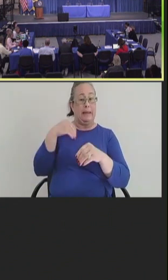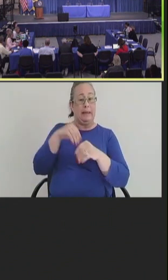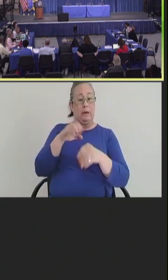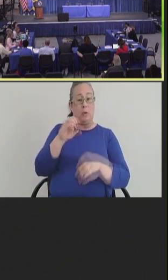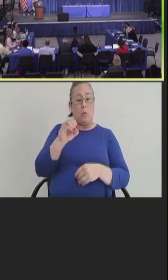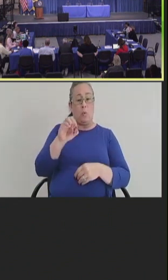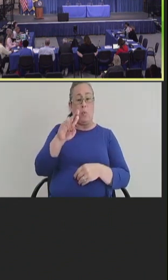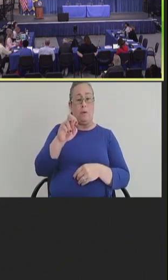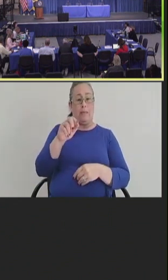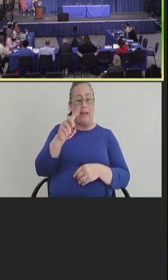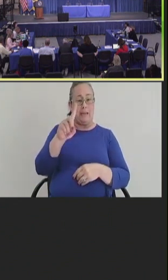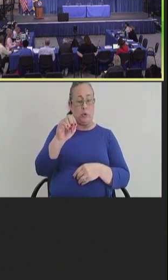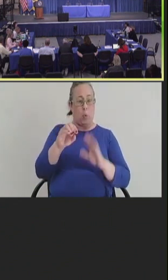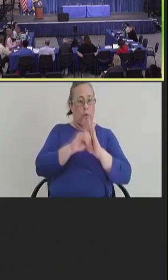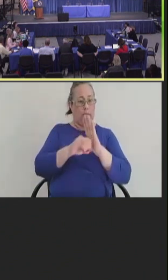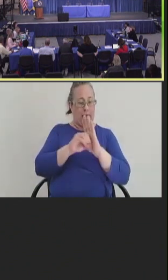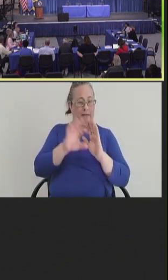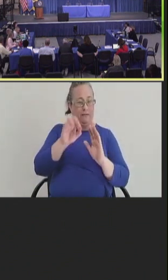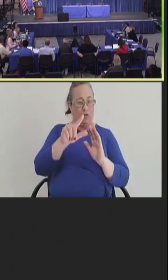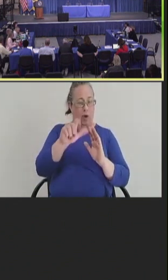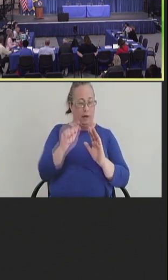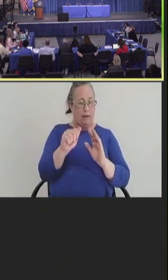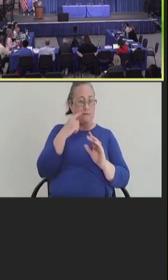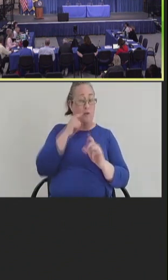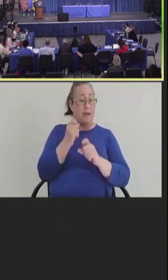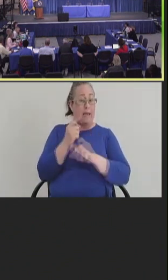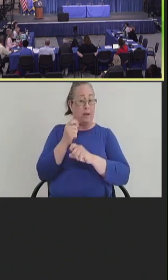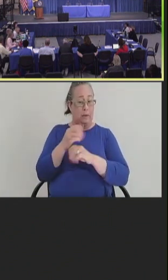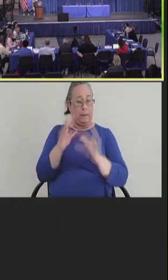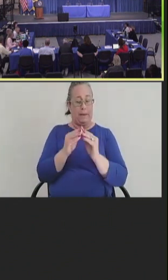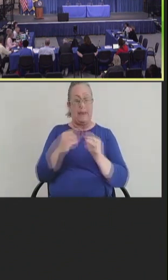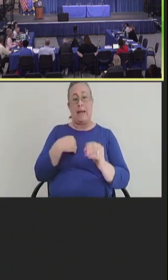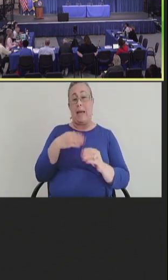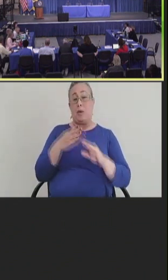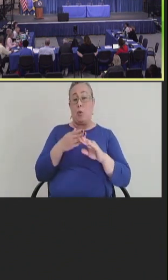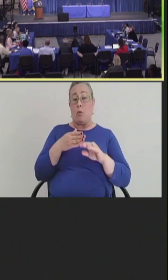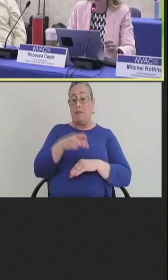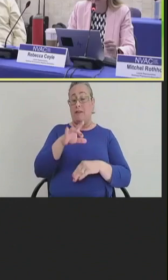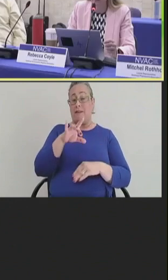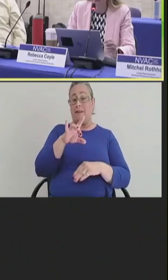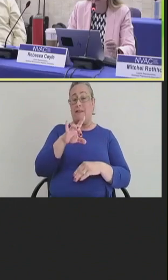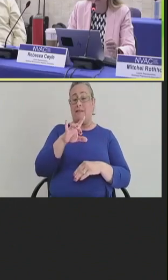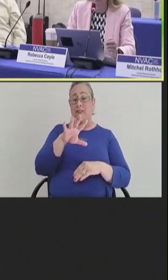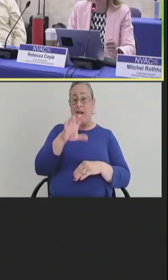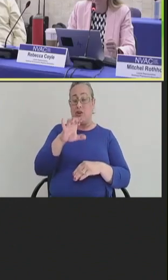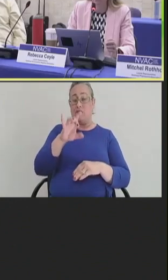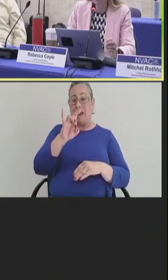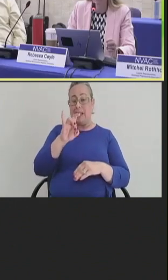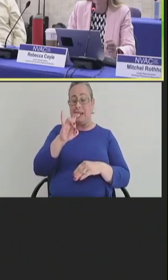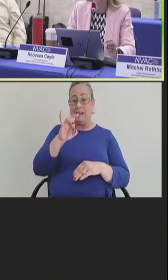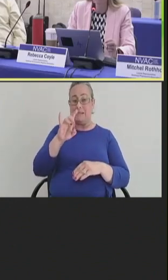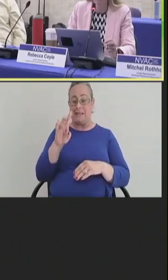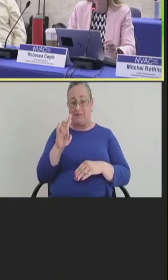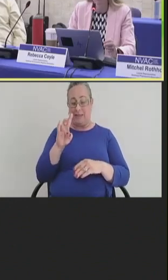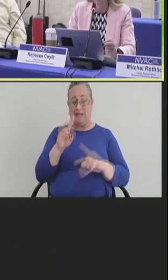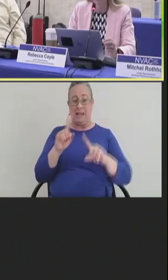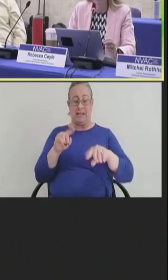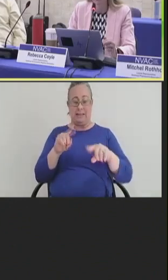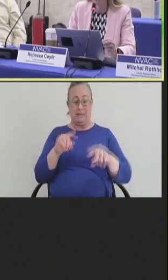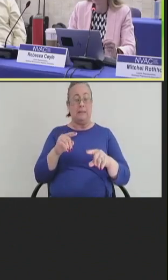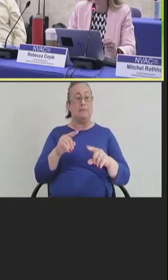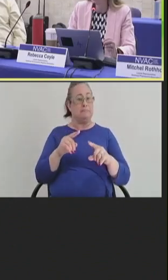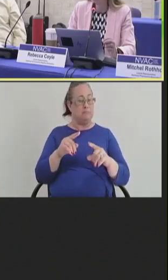national meeting. We had over 587 attendees representing 55 jurisdictions in 5